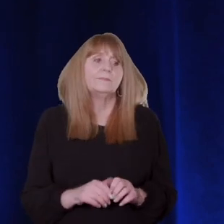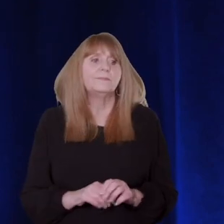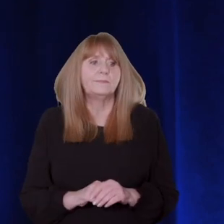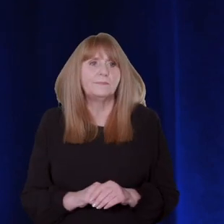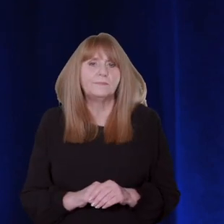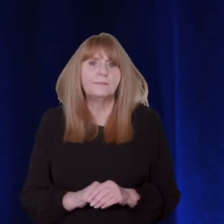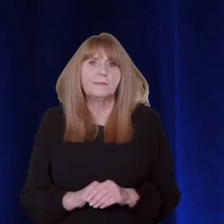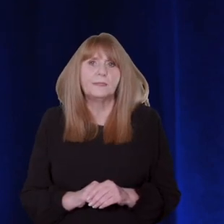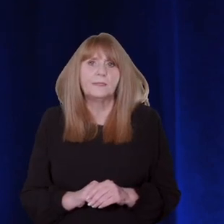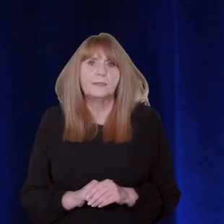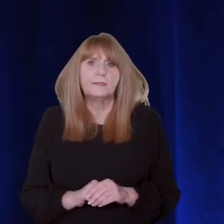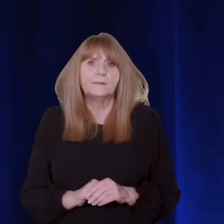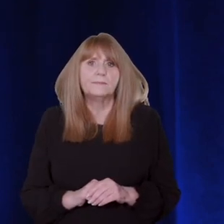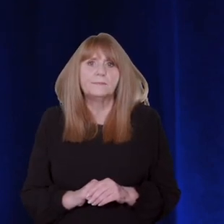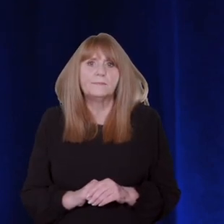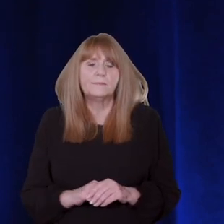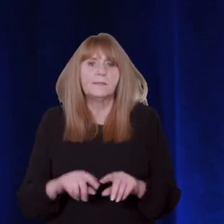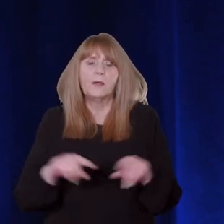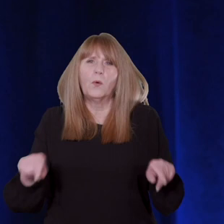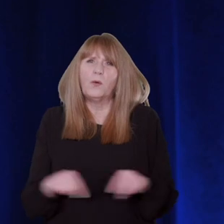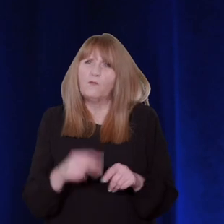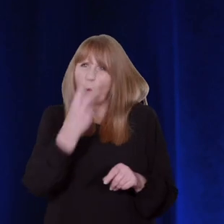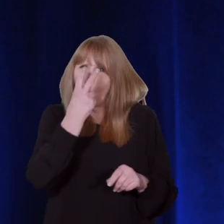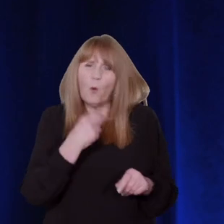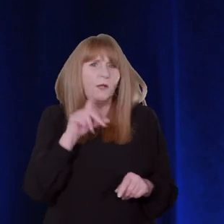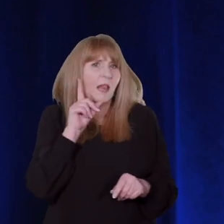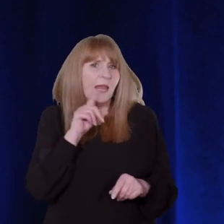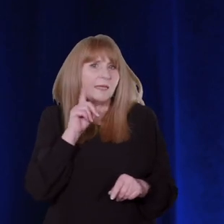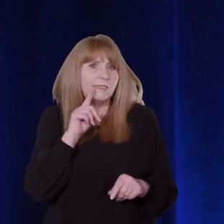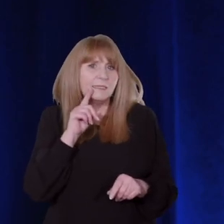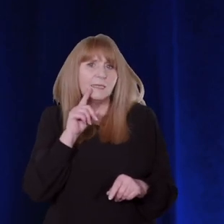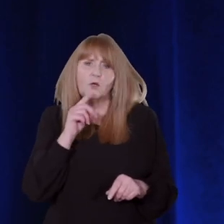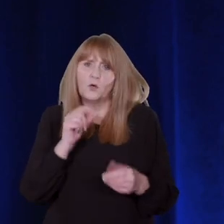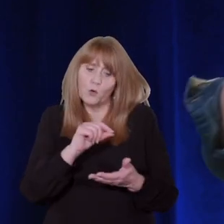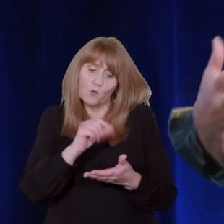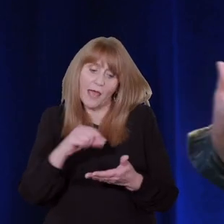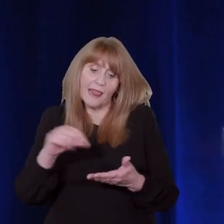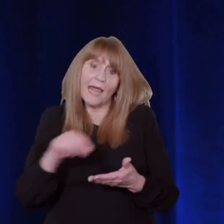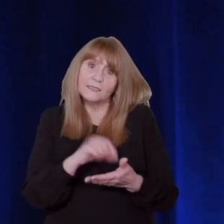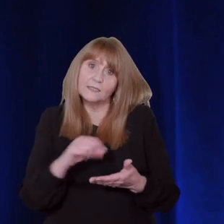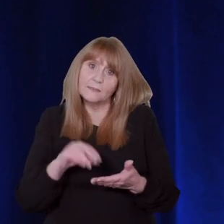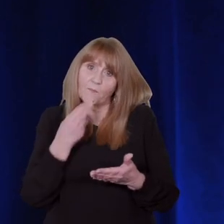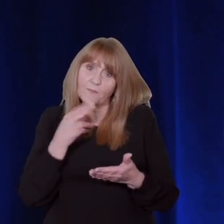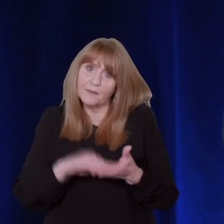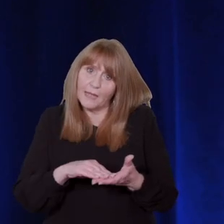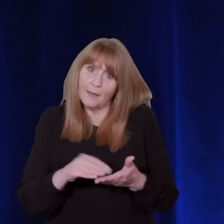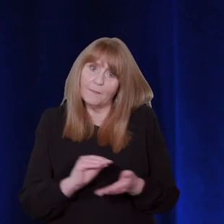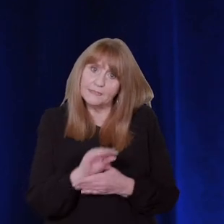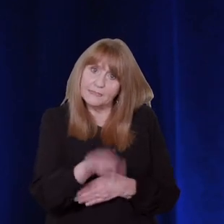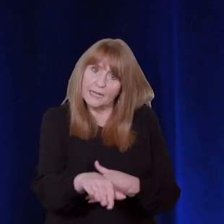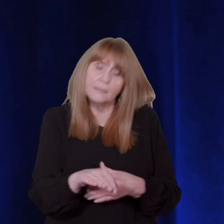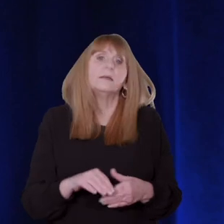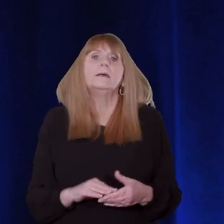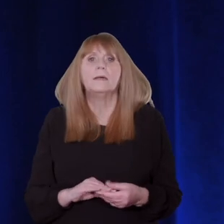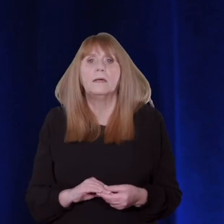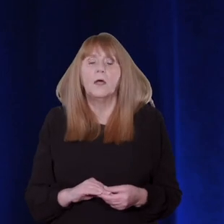how to outwork your call. We've older ladies who write letters. We've younger women who present on TV and doing the